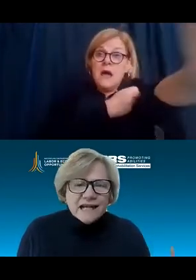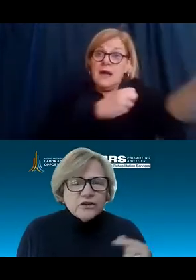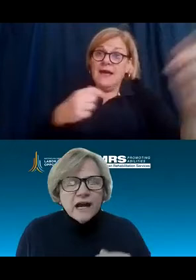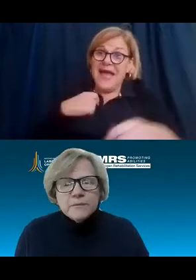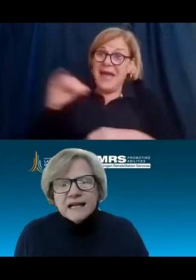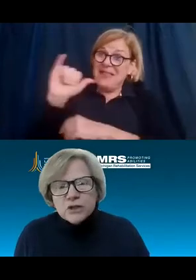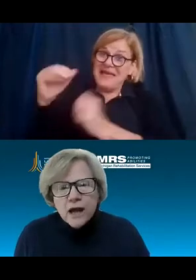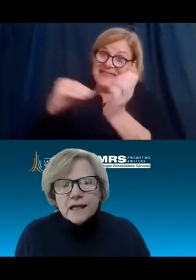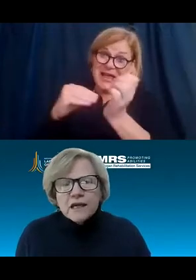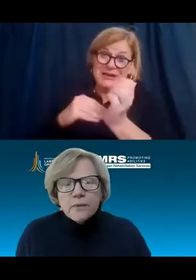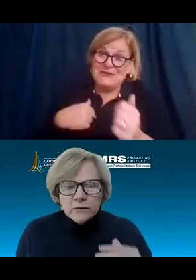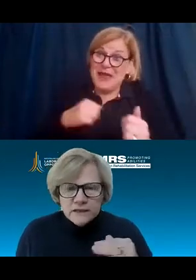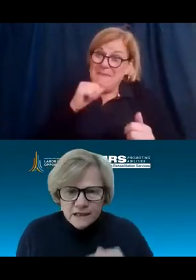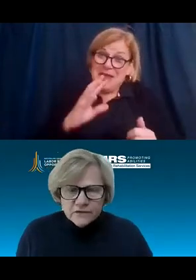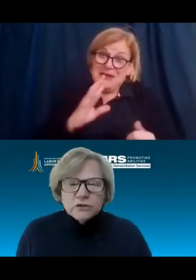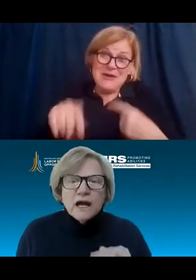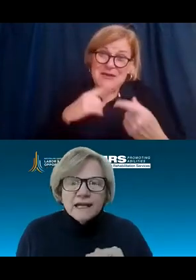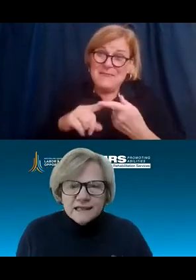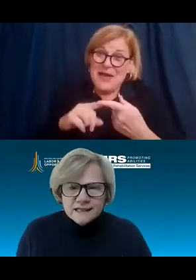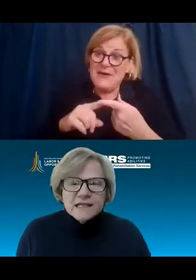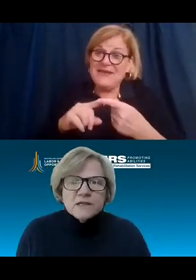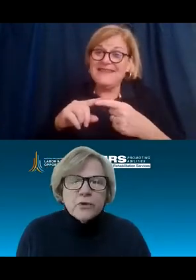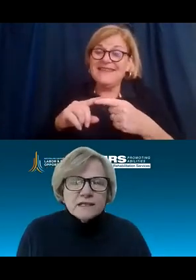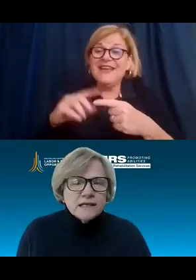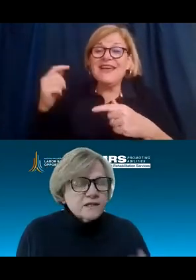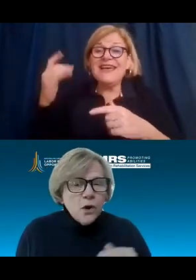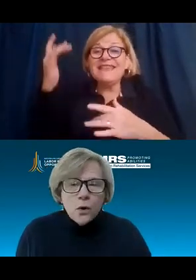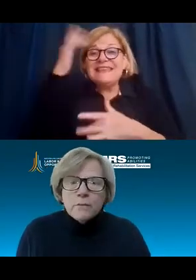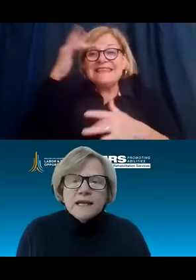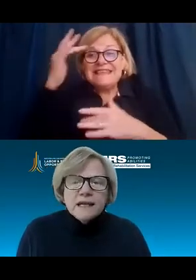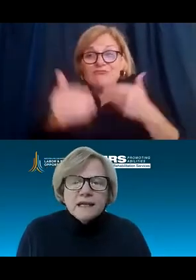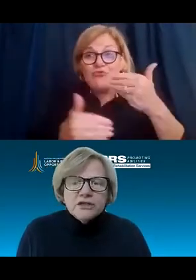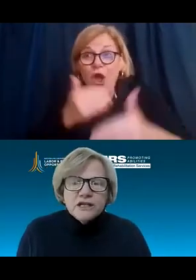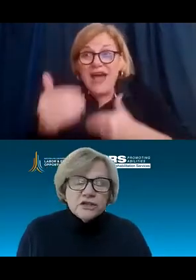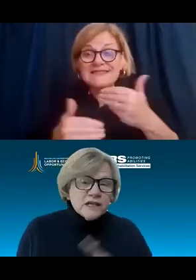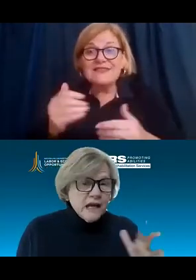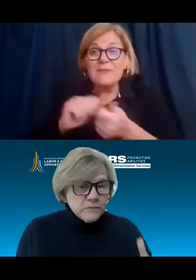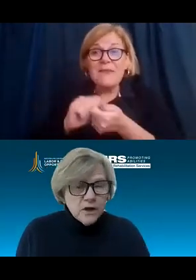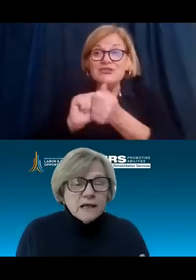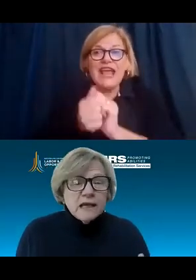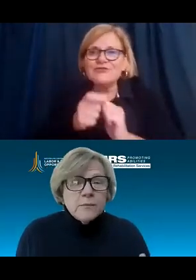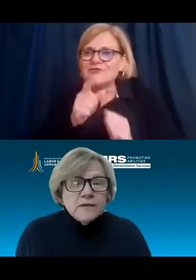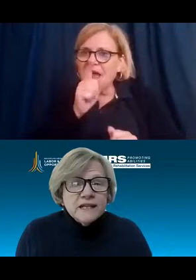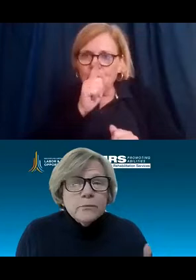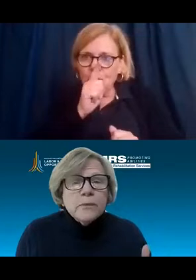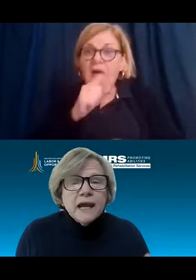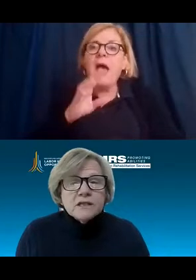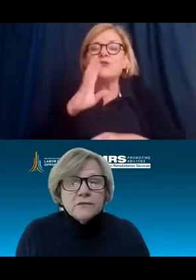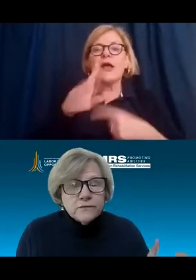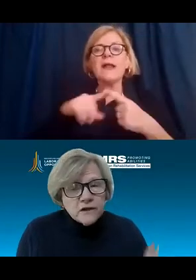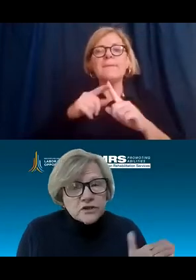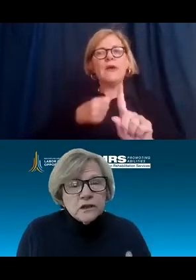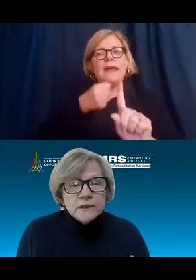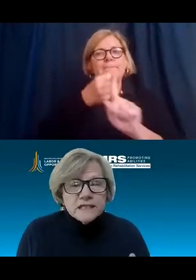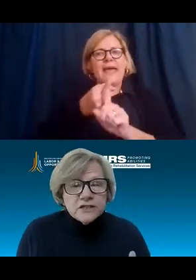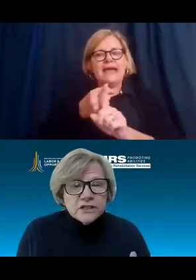the doctor, I'm not talking about the underlying disease process or making any changes. I'm talking about the impact of